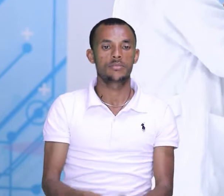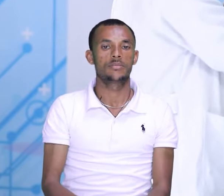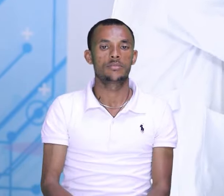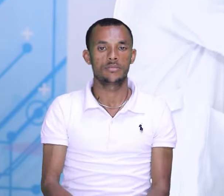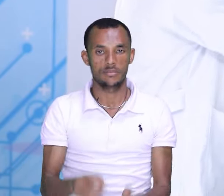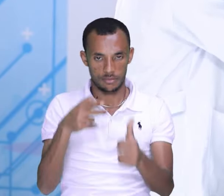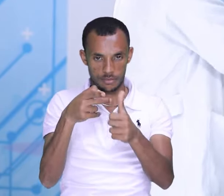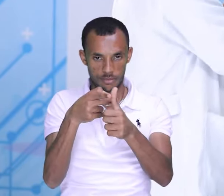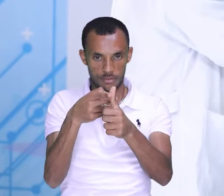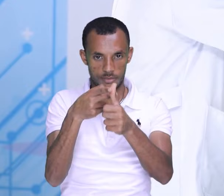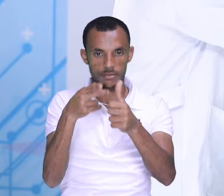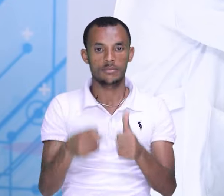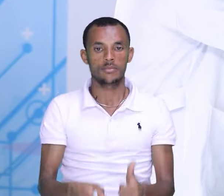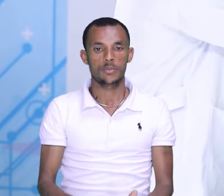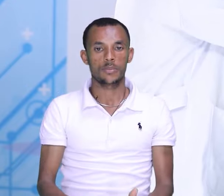1.